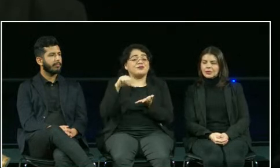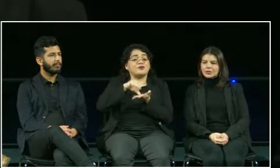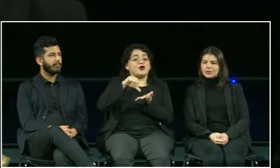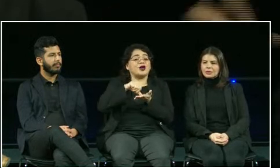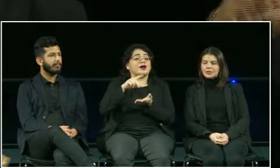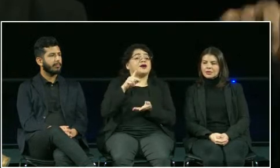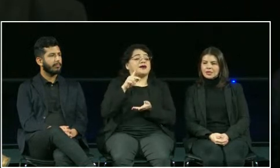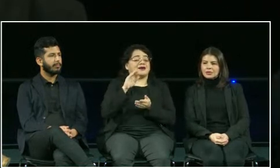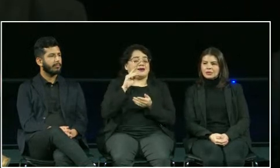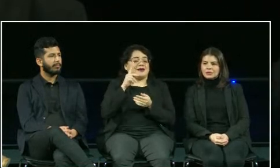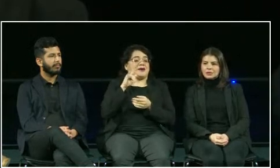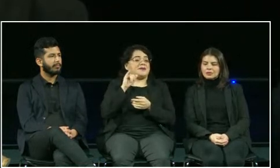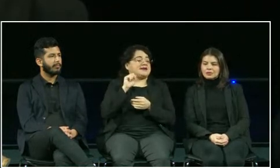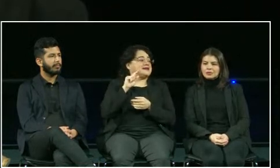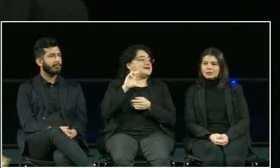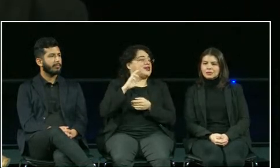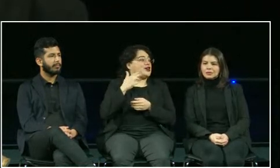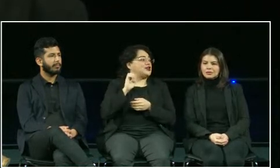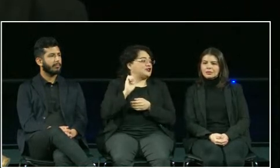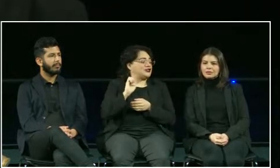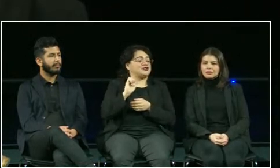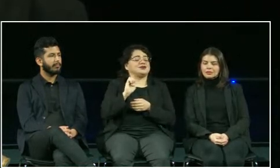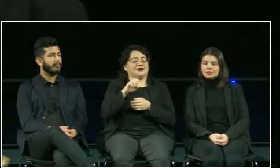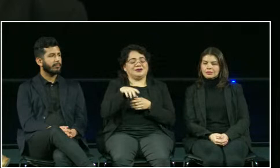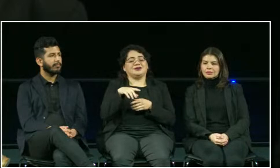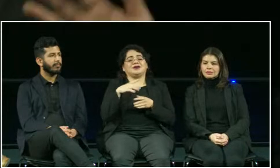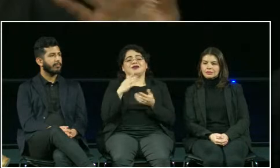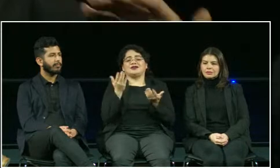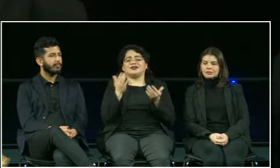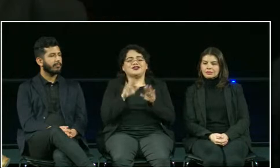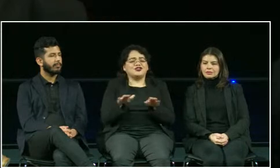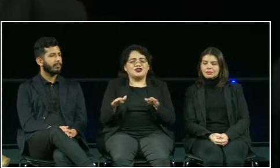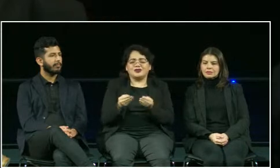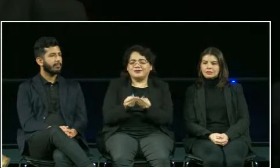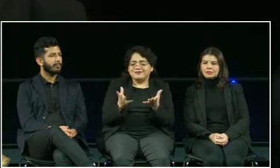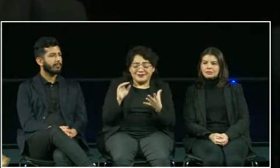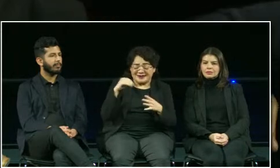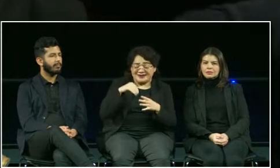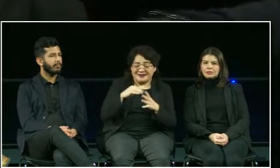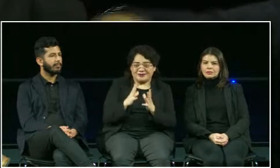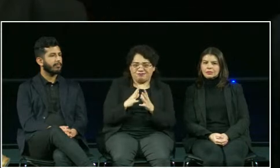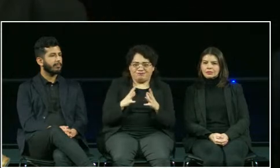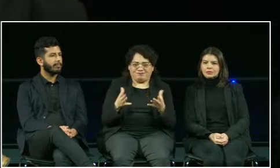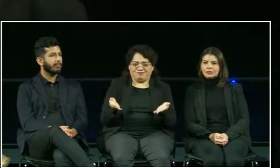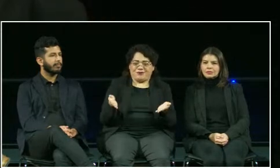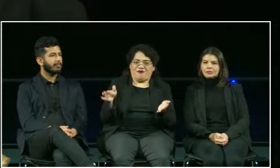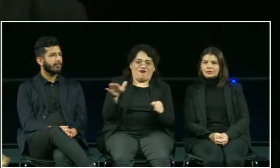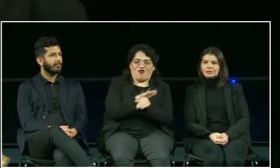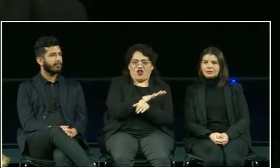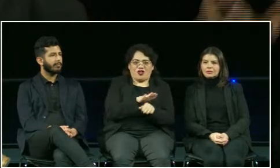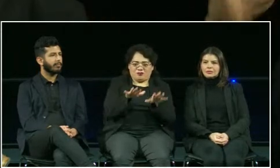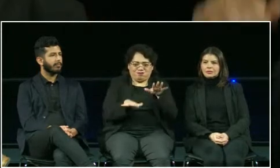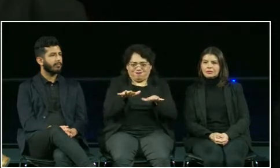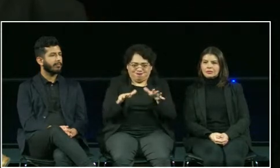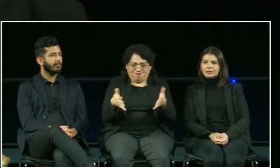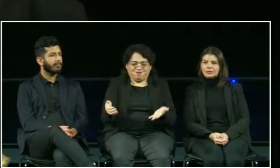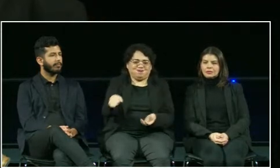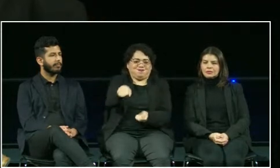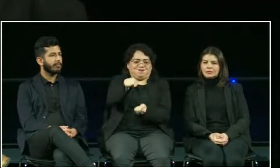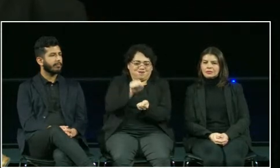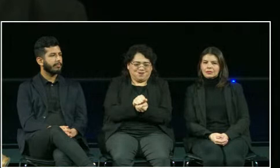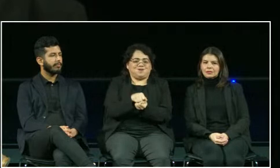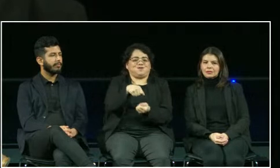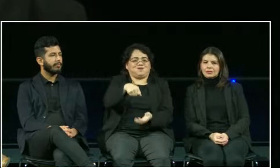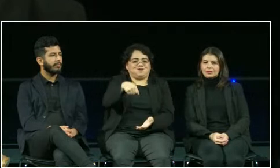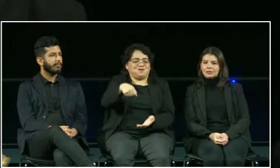pistache, where always the mothers give to the children, you know. And then the suitcase was full. I closed it. I gave to Nawal